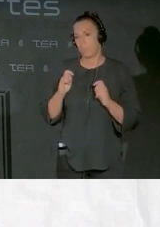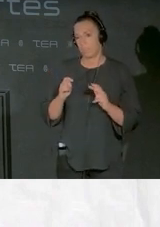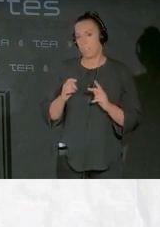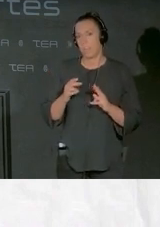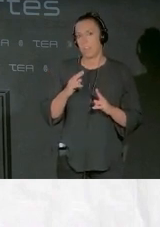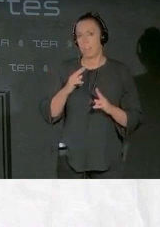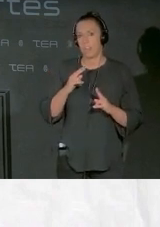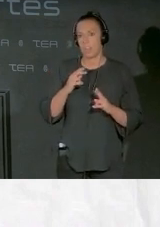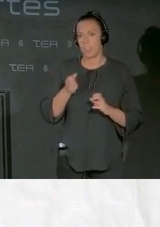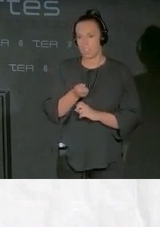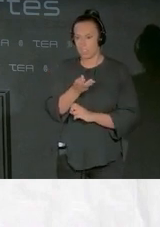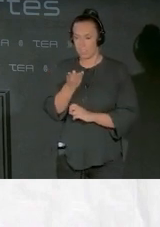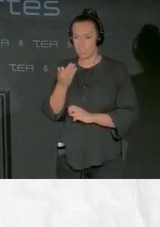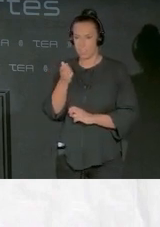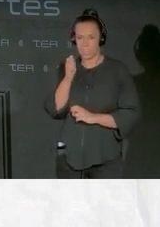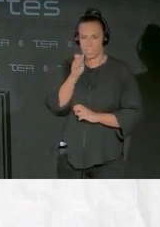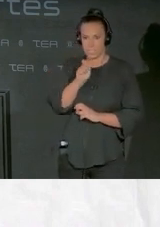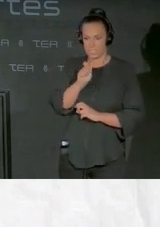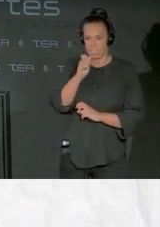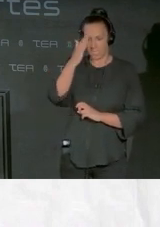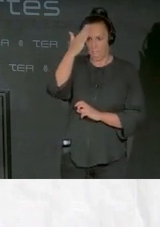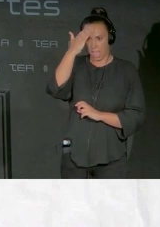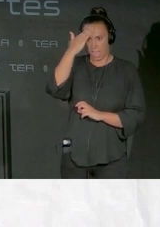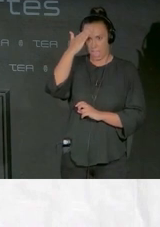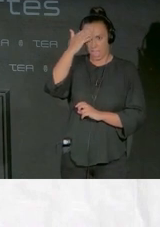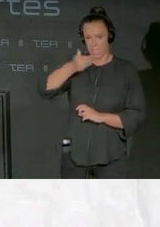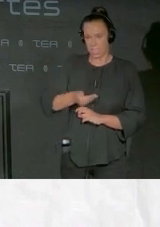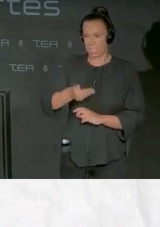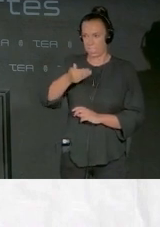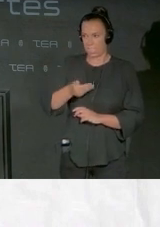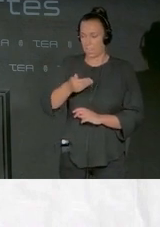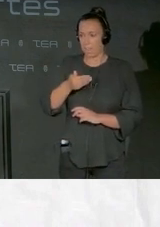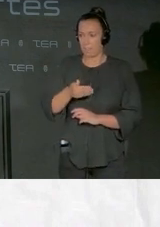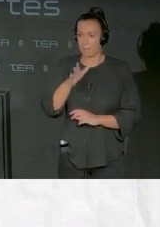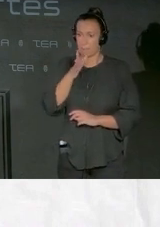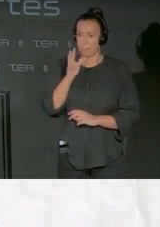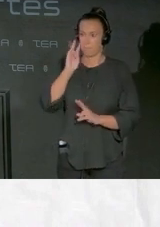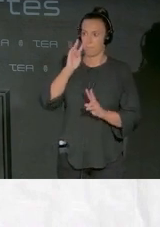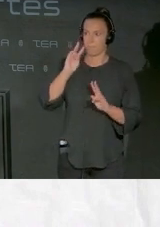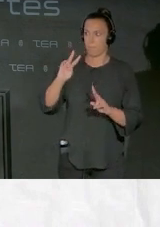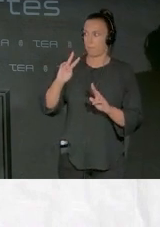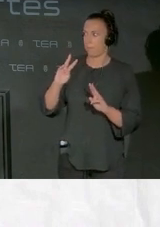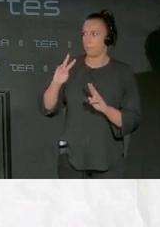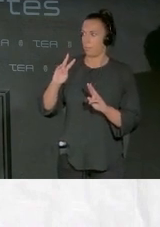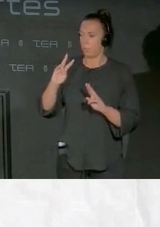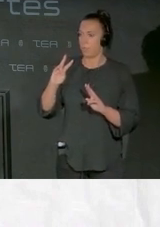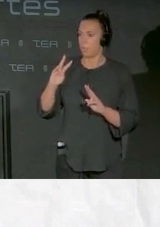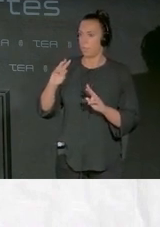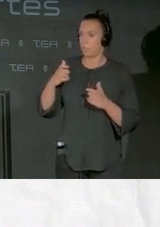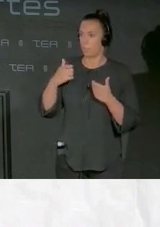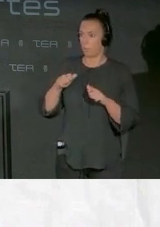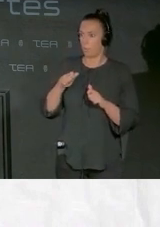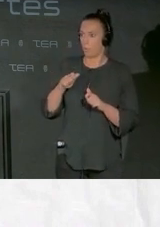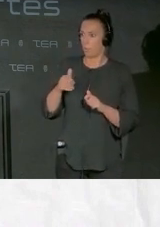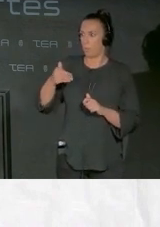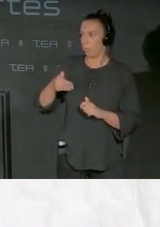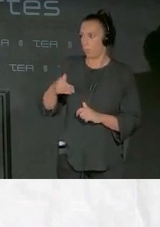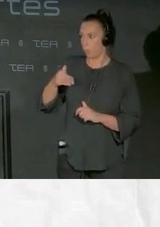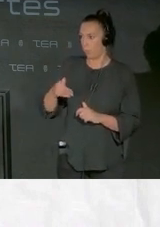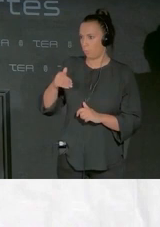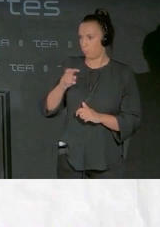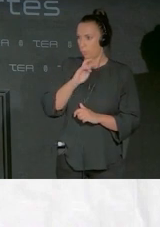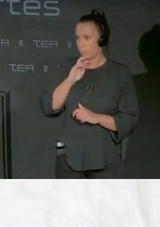globally reaching around 180 billion euros of revenues, growing as well, growing in Europe and growing